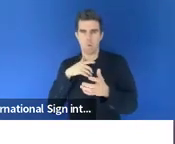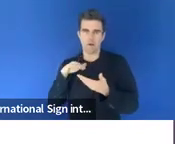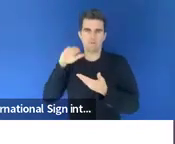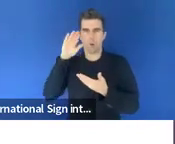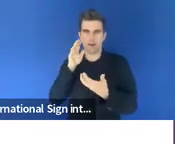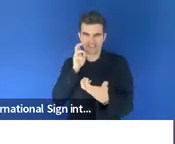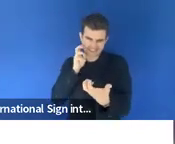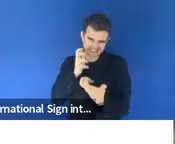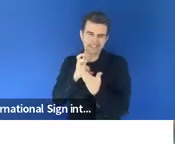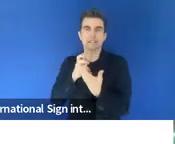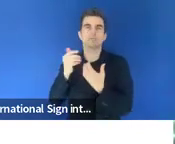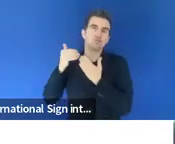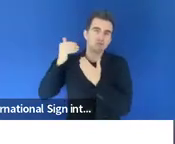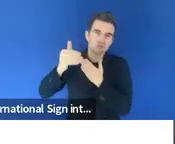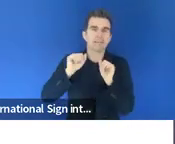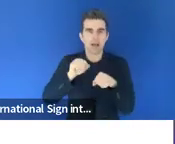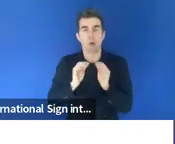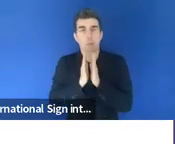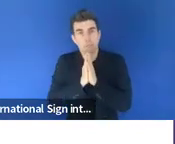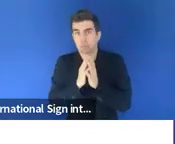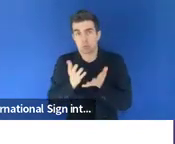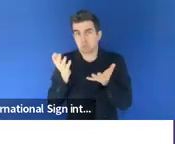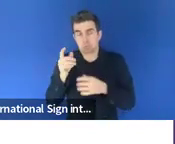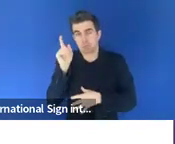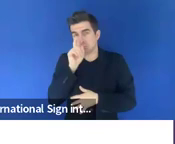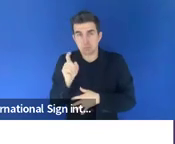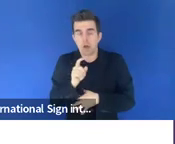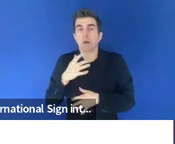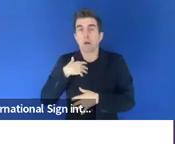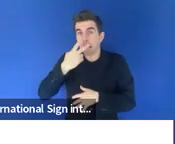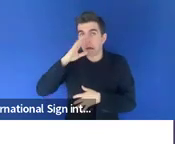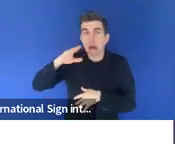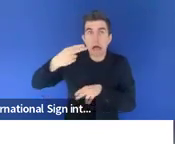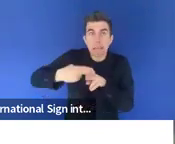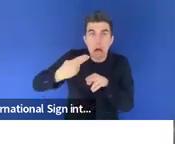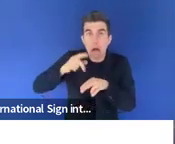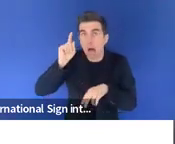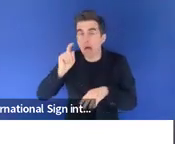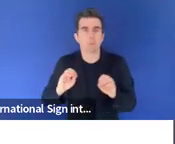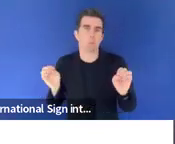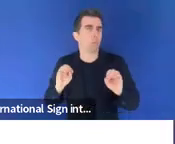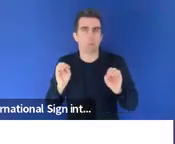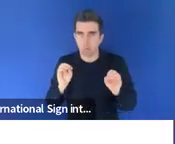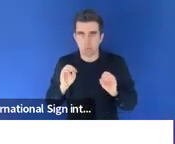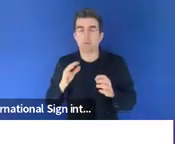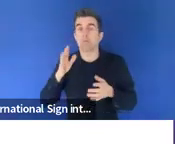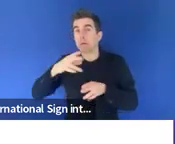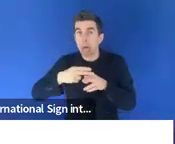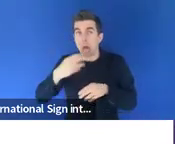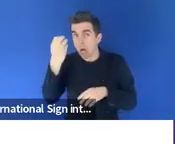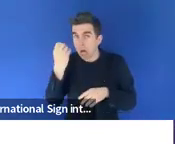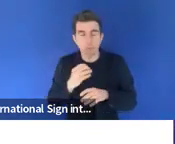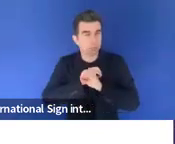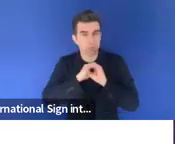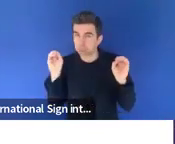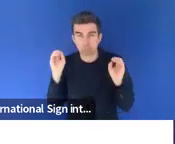anonymous, so your name won't appear in any of your answers, but it will really help us understand a little bit better about you guys